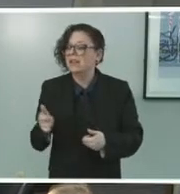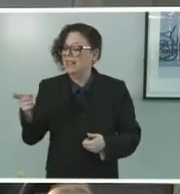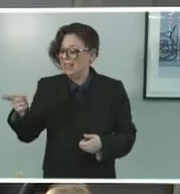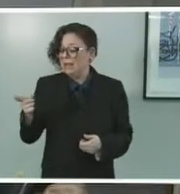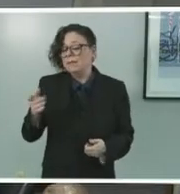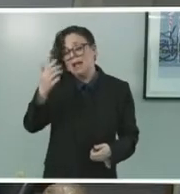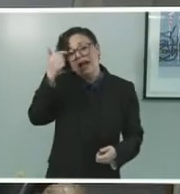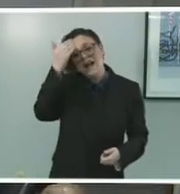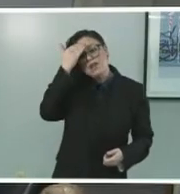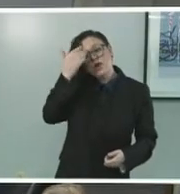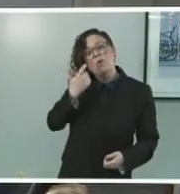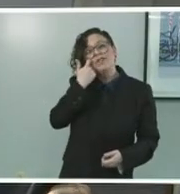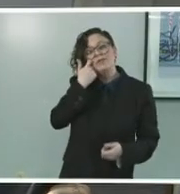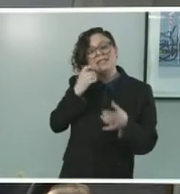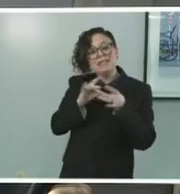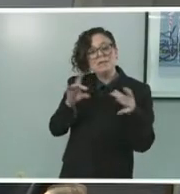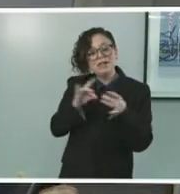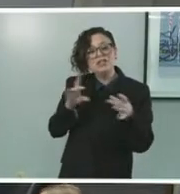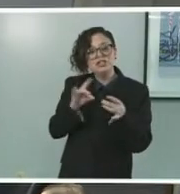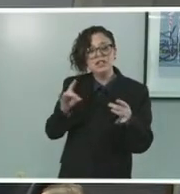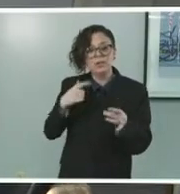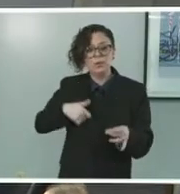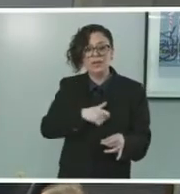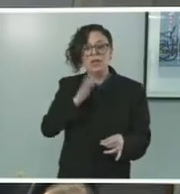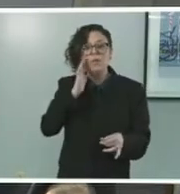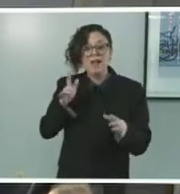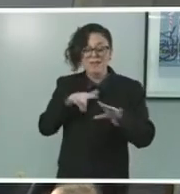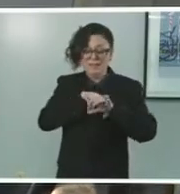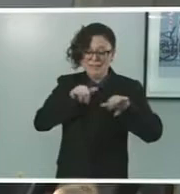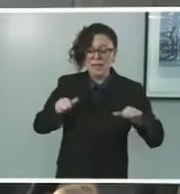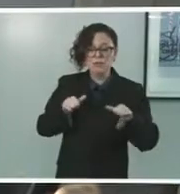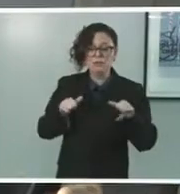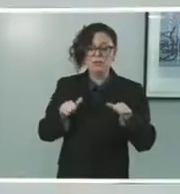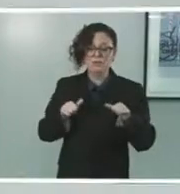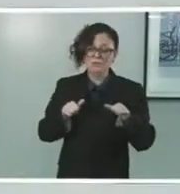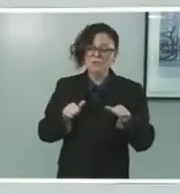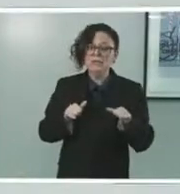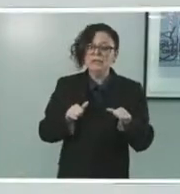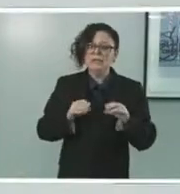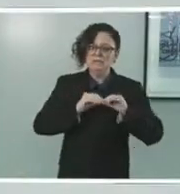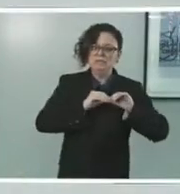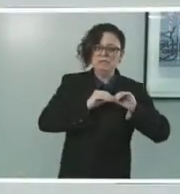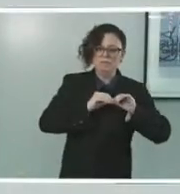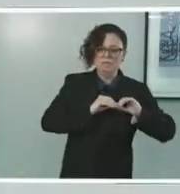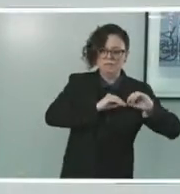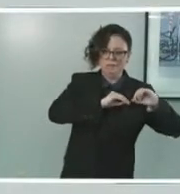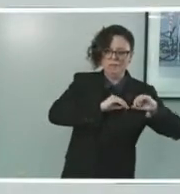the simulcast going on the website, but because this is such a big question,